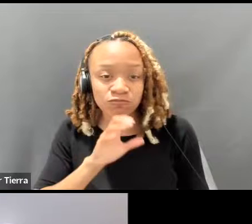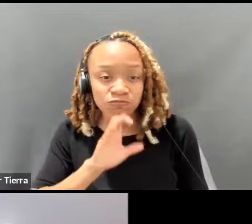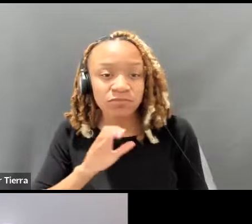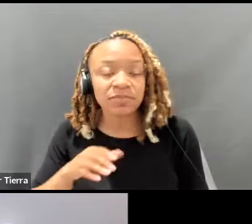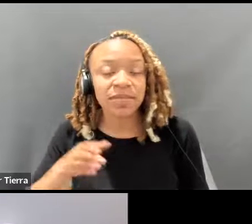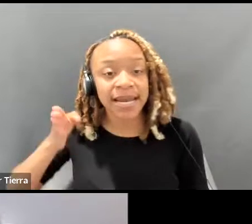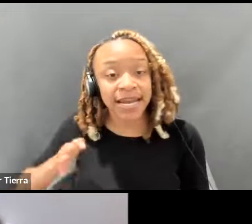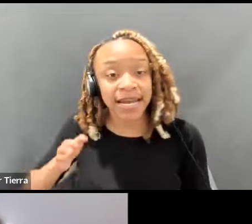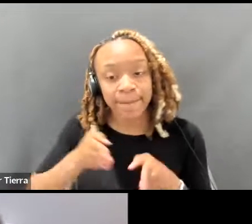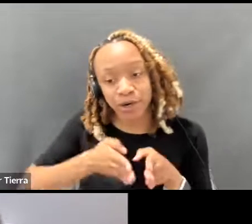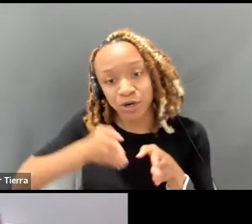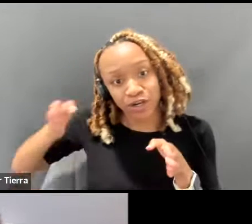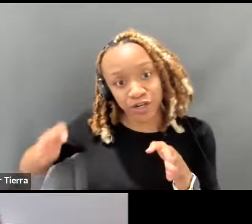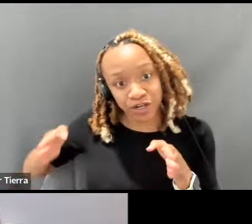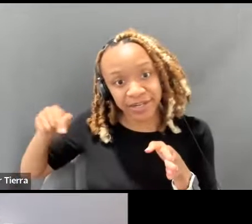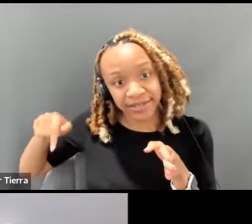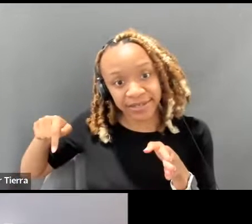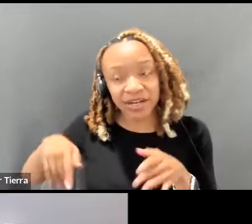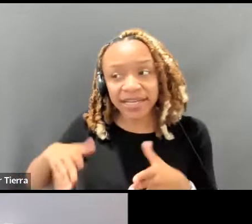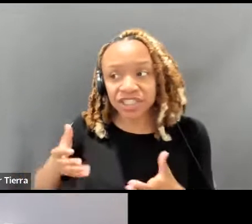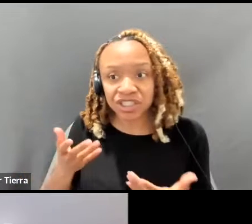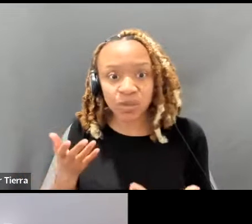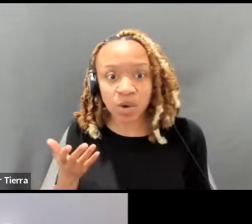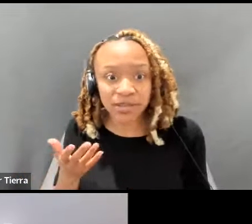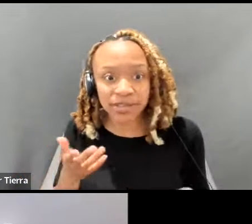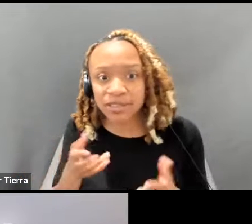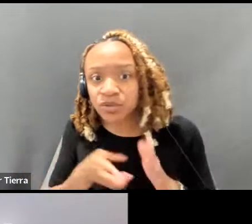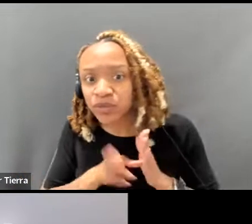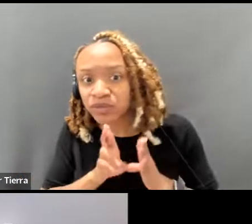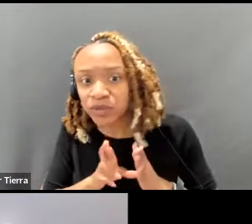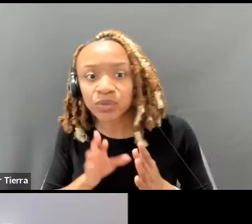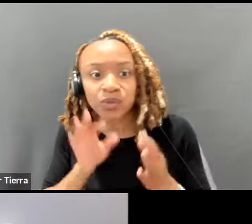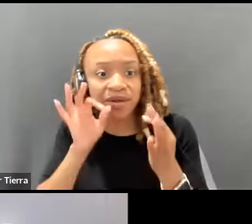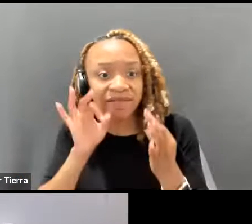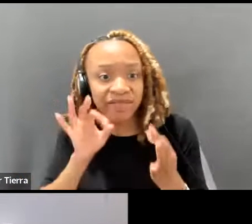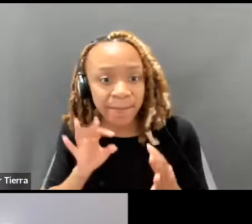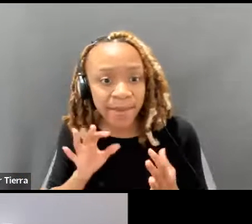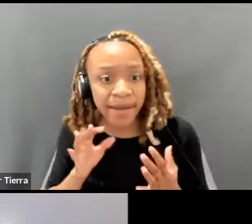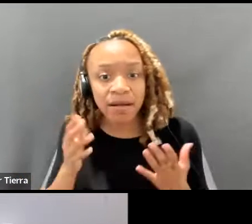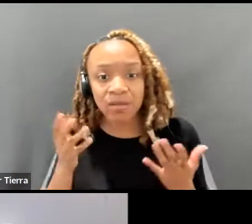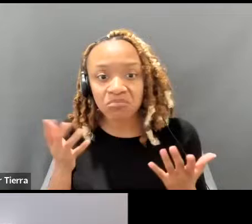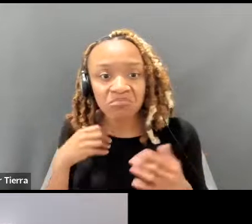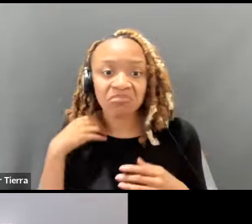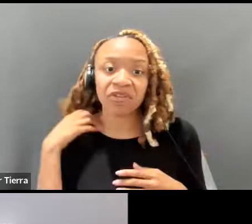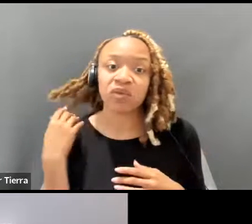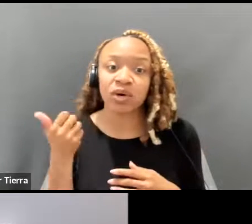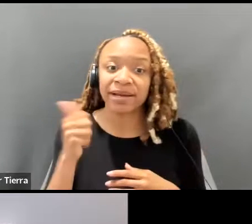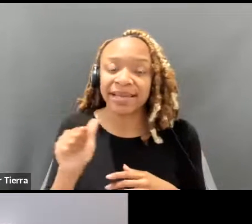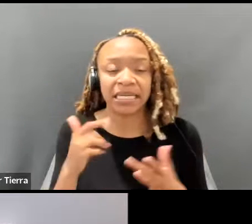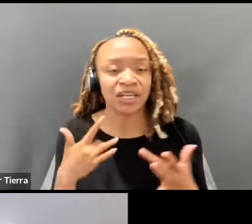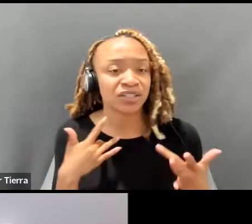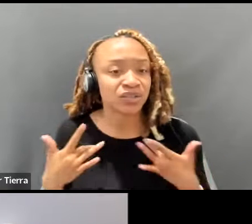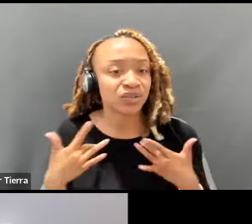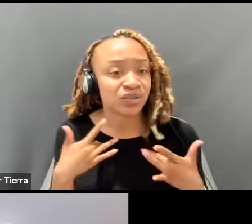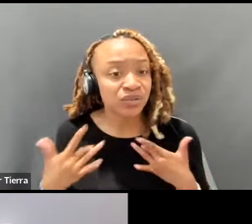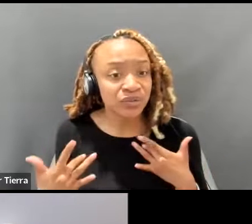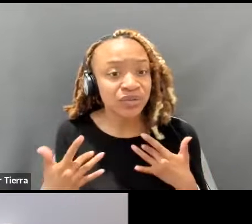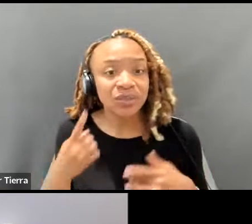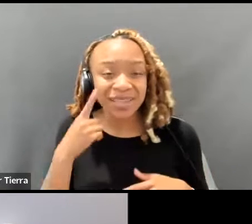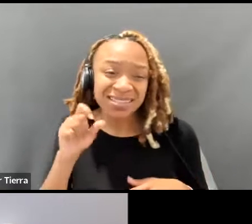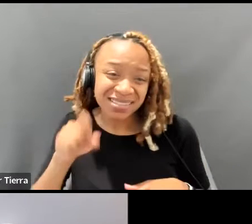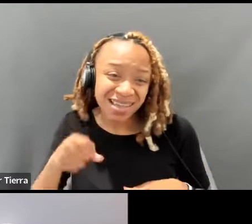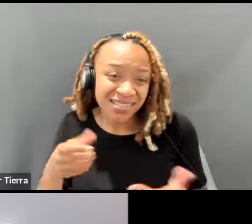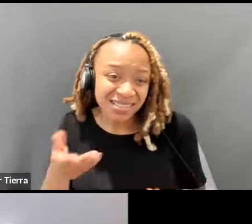she's just looking to, get a review and some feedback for any potential concerns. It is matter of right,